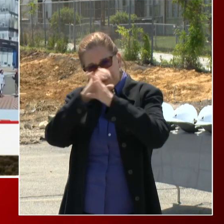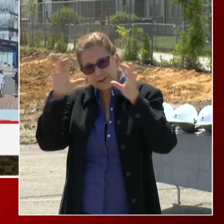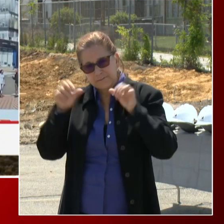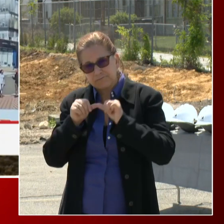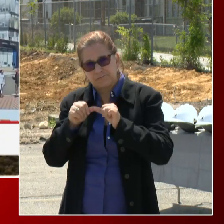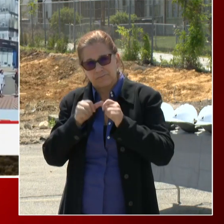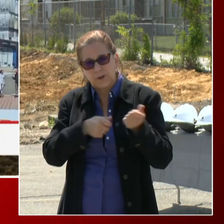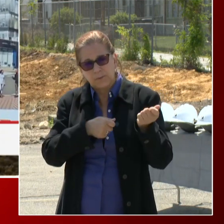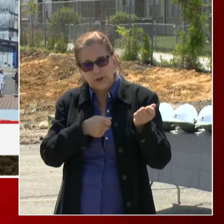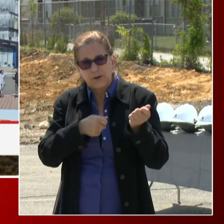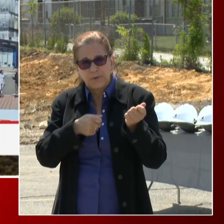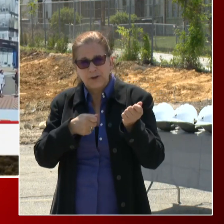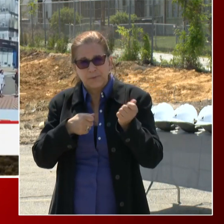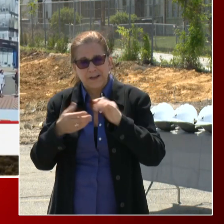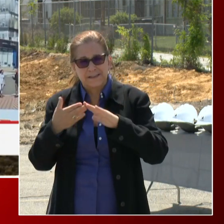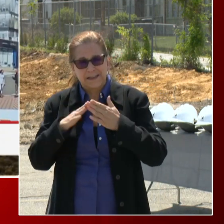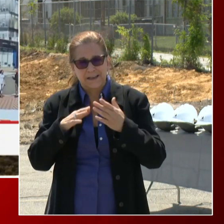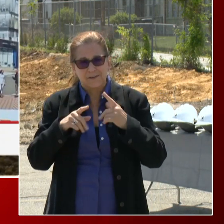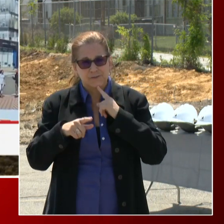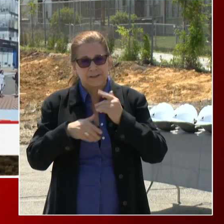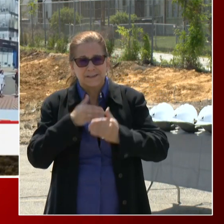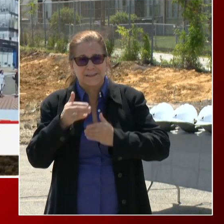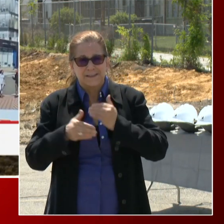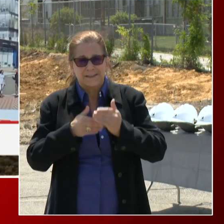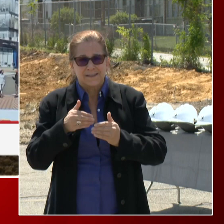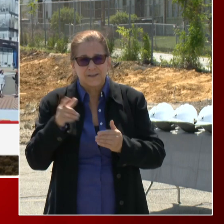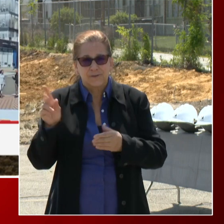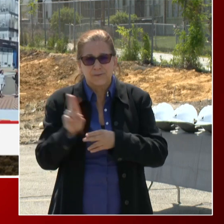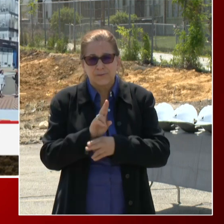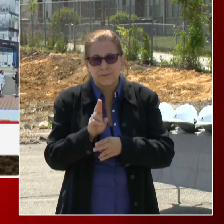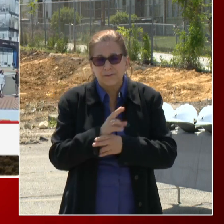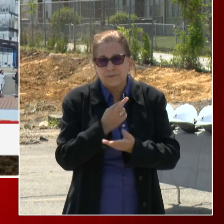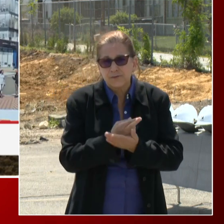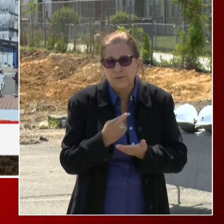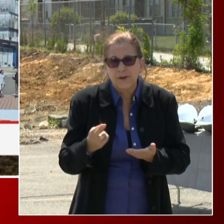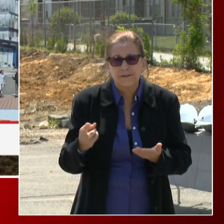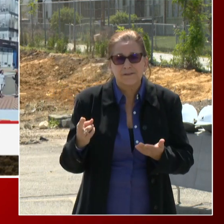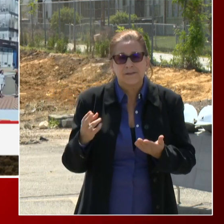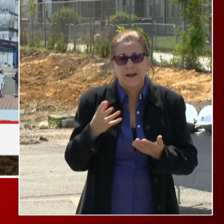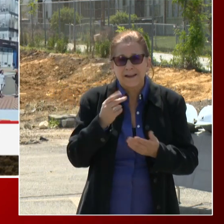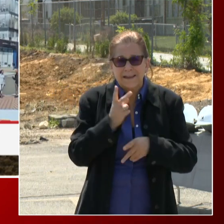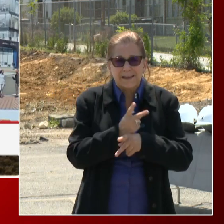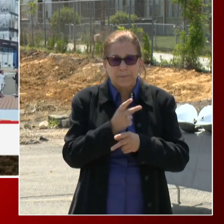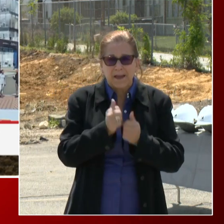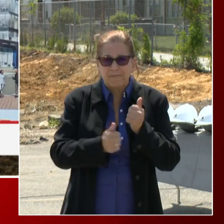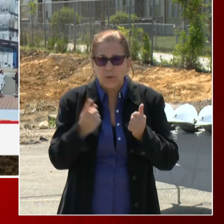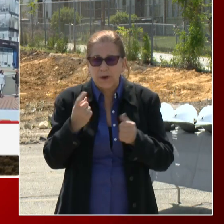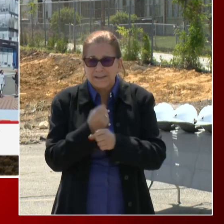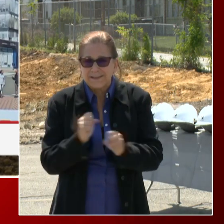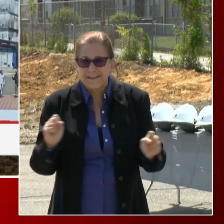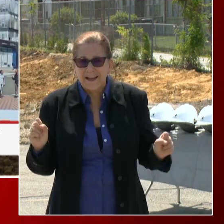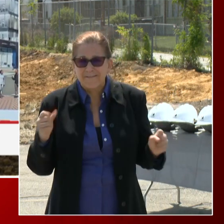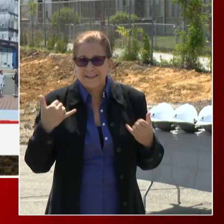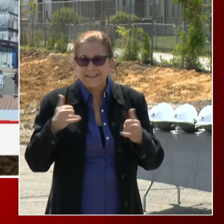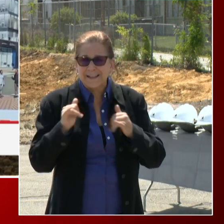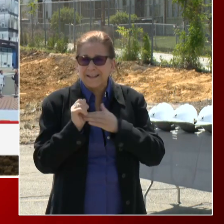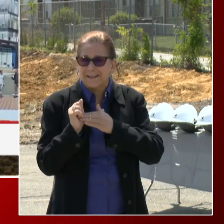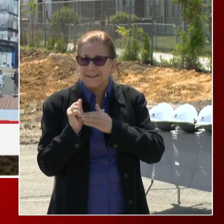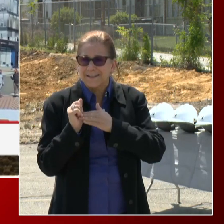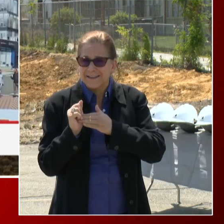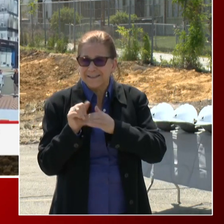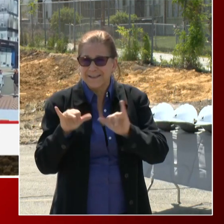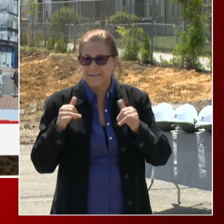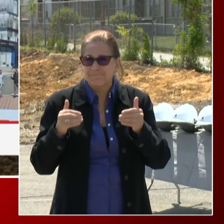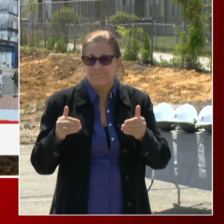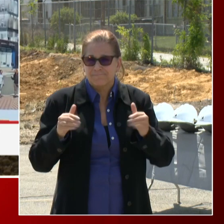pandemic. How you have used resources at hand to keep everyone safe, yet still move DC forward